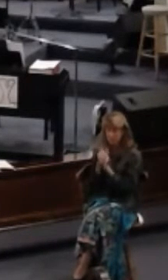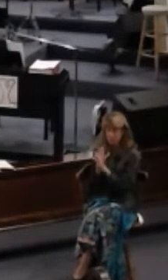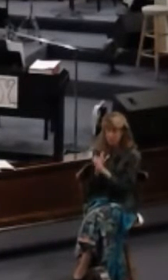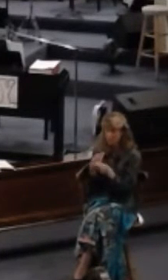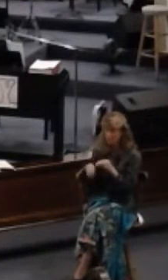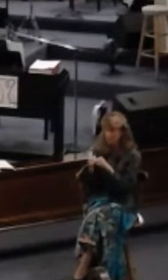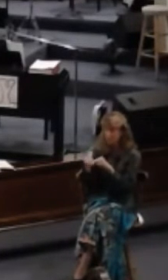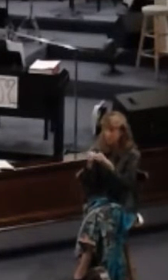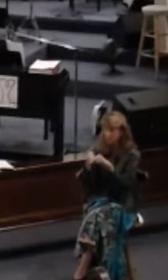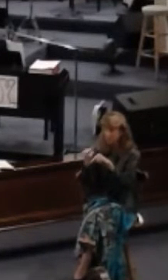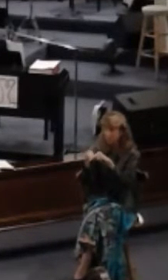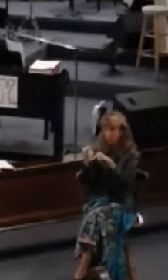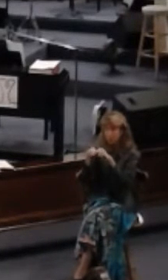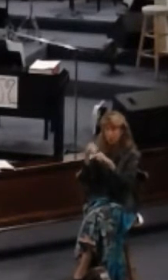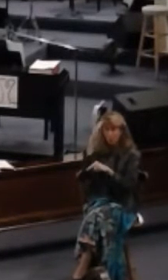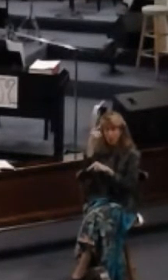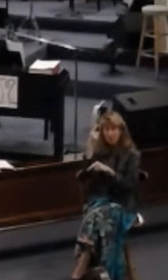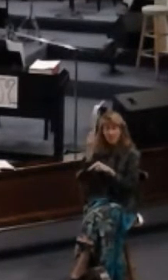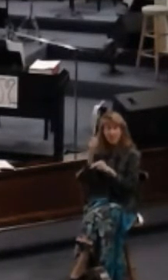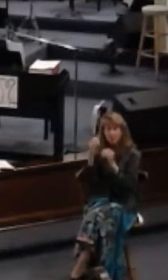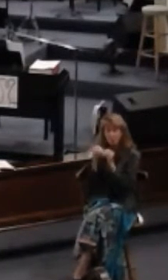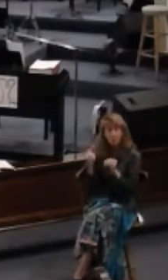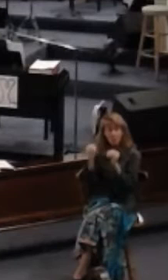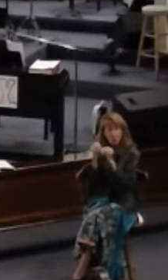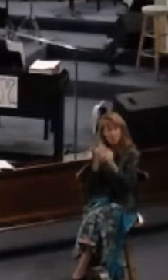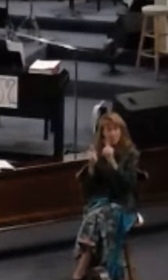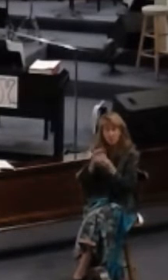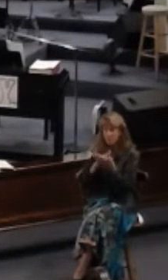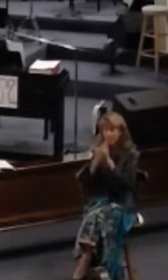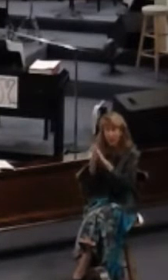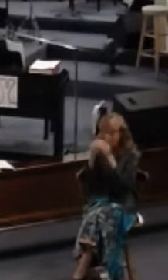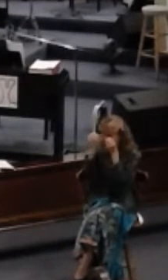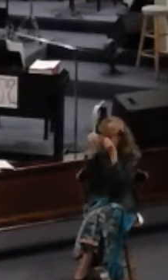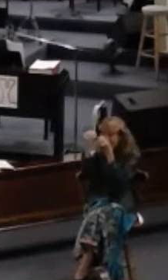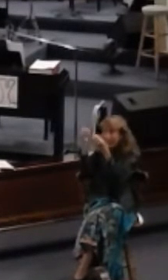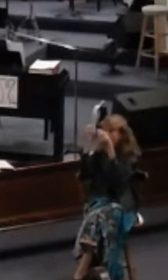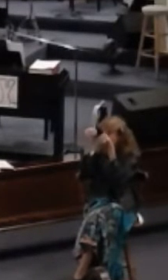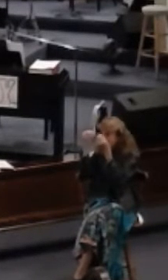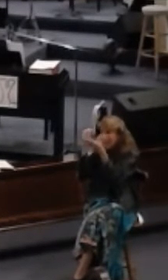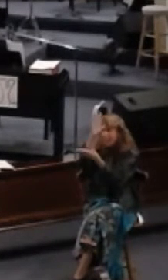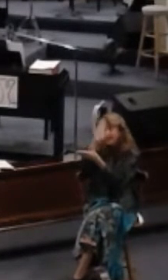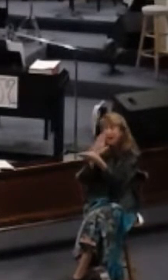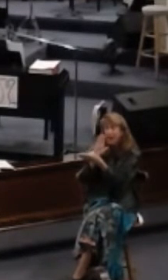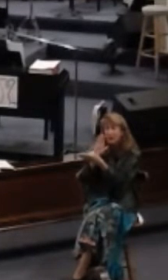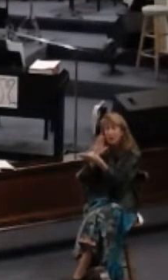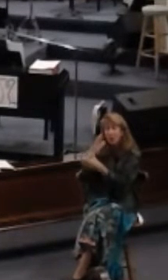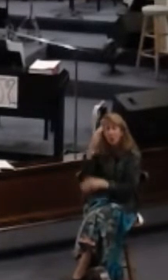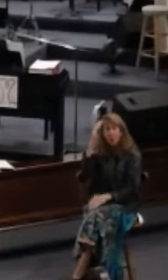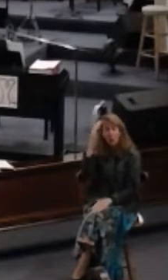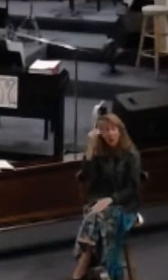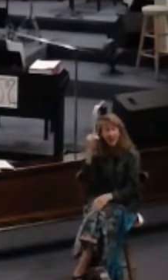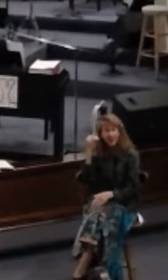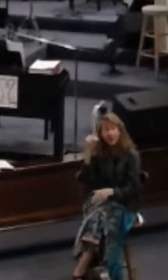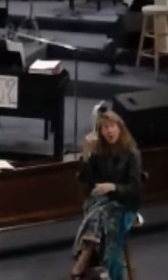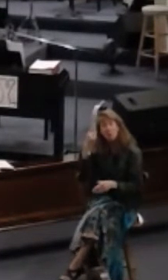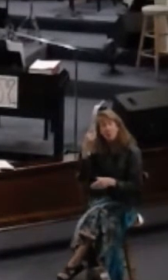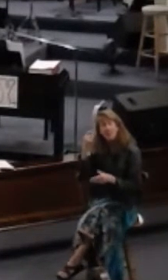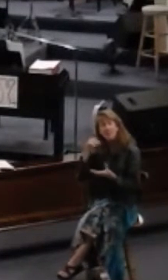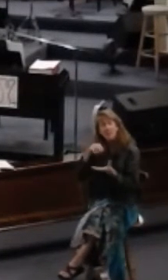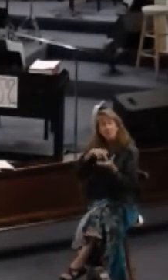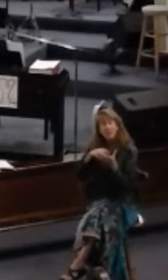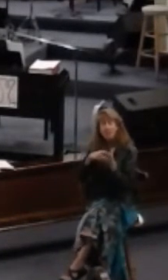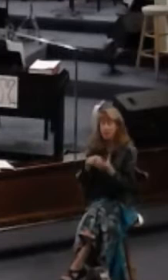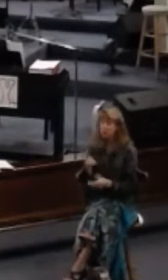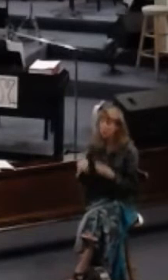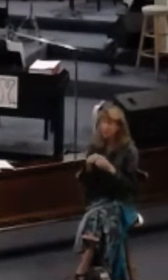increased rapidly, and a large number of priests became obedient to the faith. Do you know what that means? That means that when